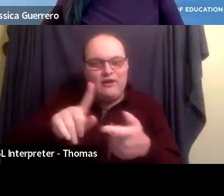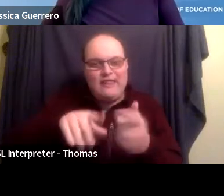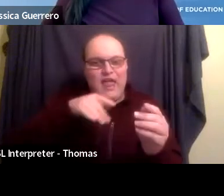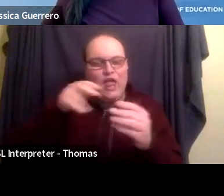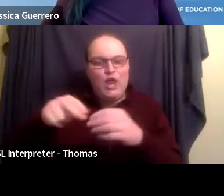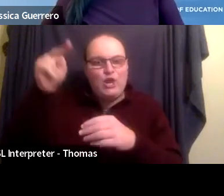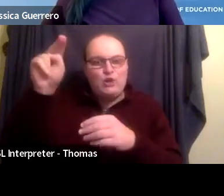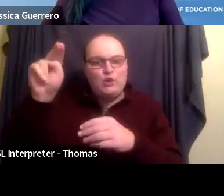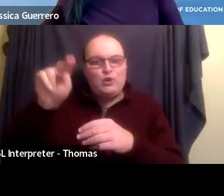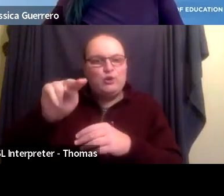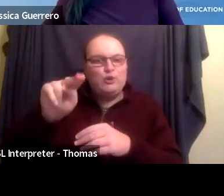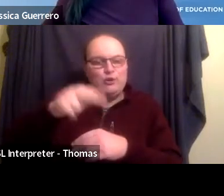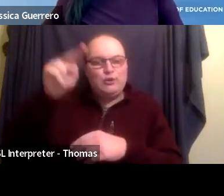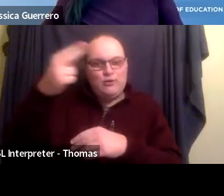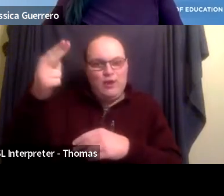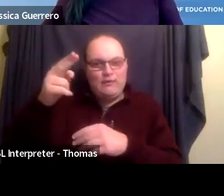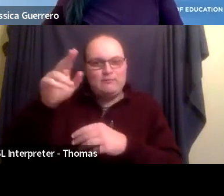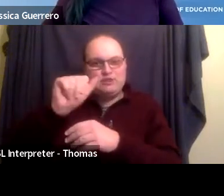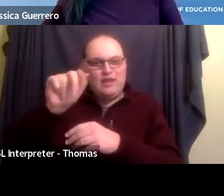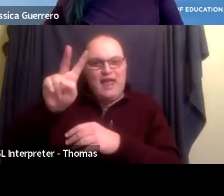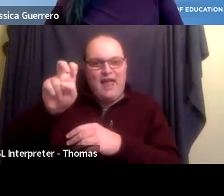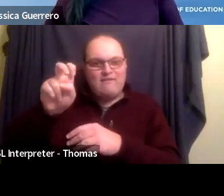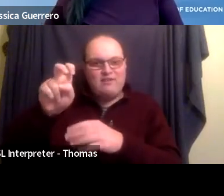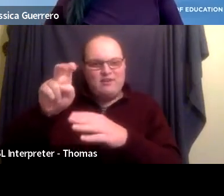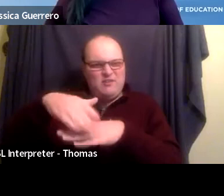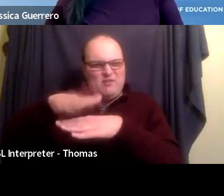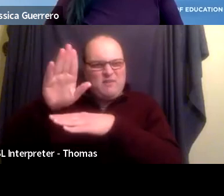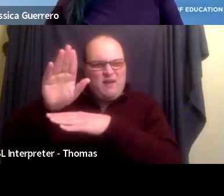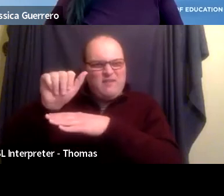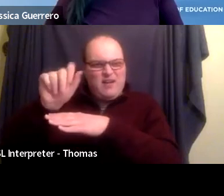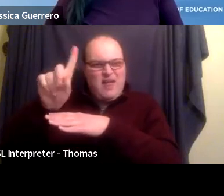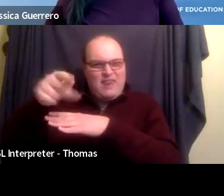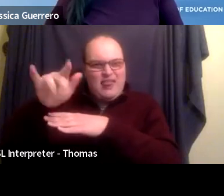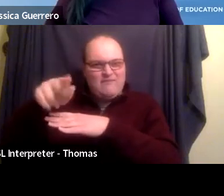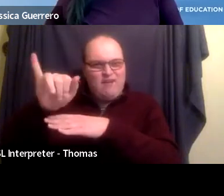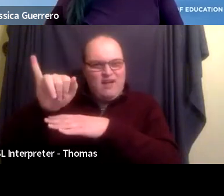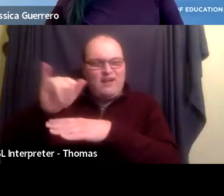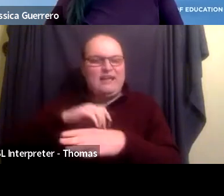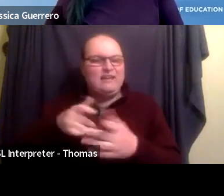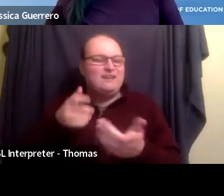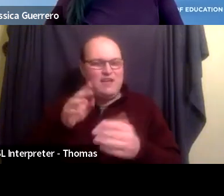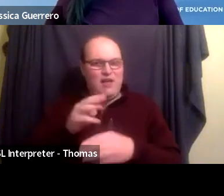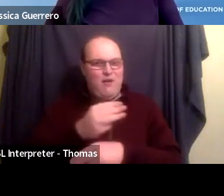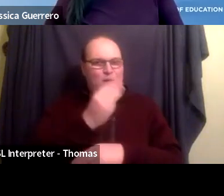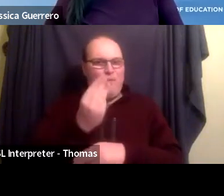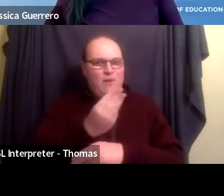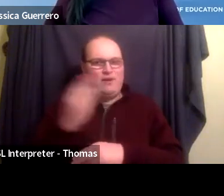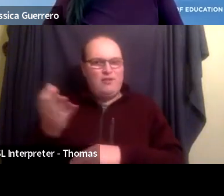Avenue above Adelphi, this is just going to be, we go to school Monday through